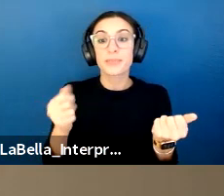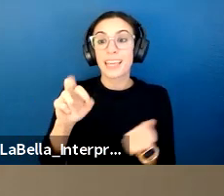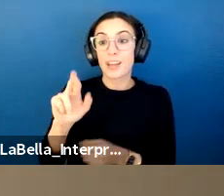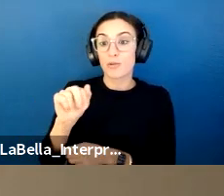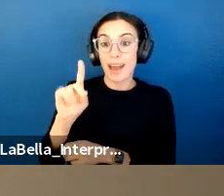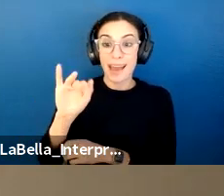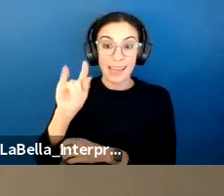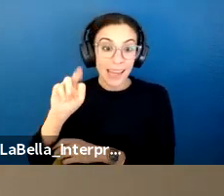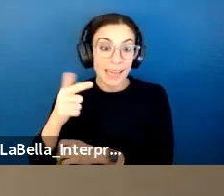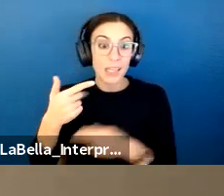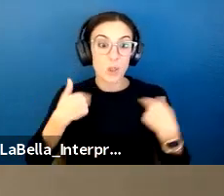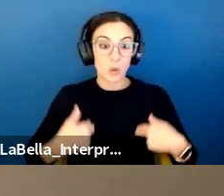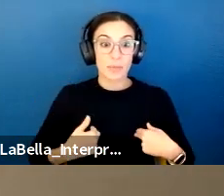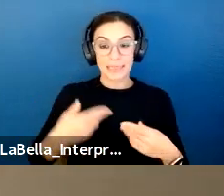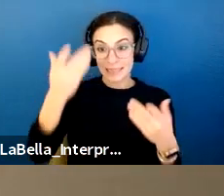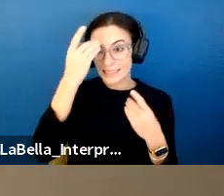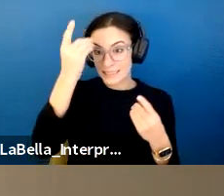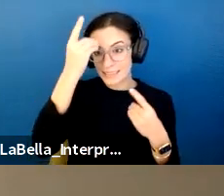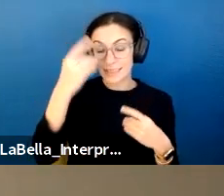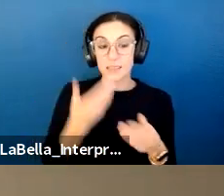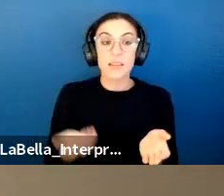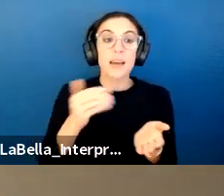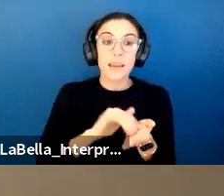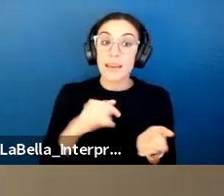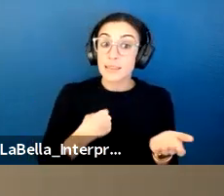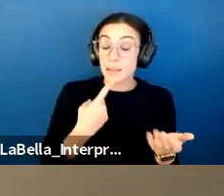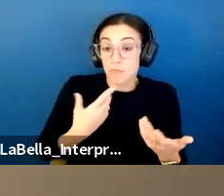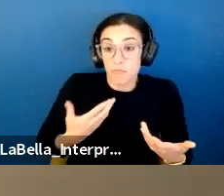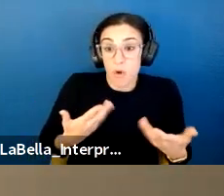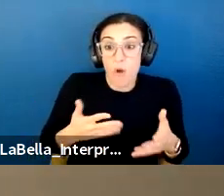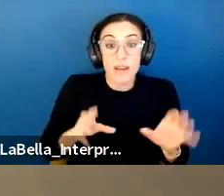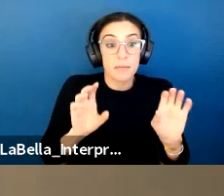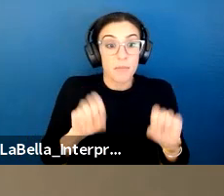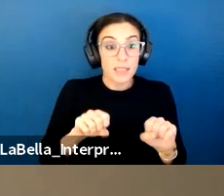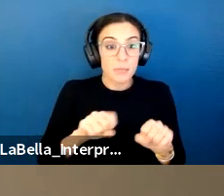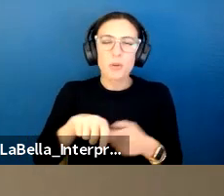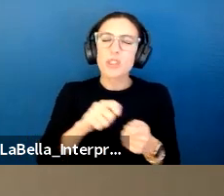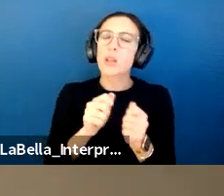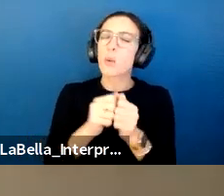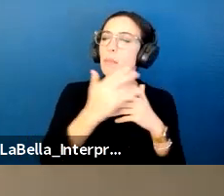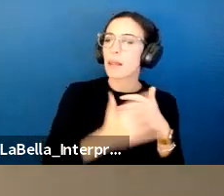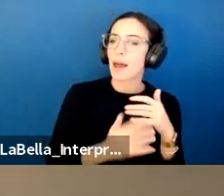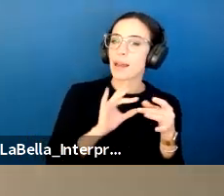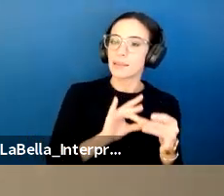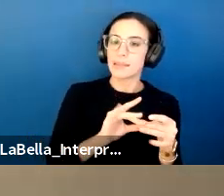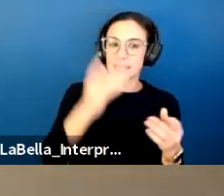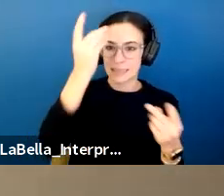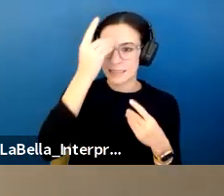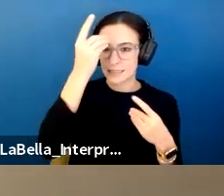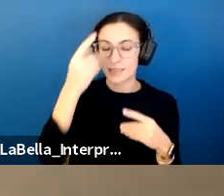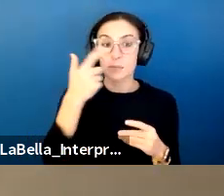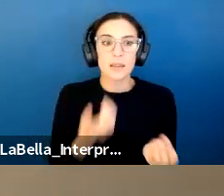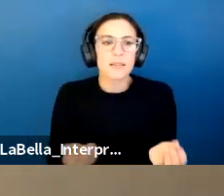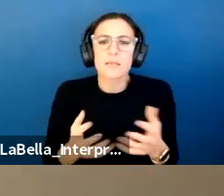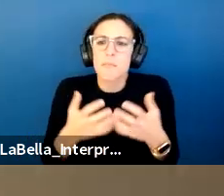I was saying, it's already possible, particularly with blood diseases, because it's much easier